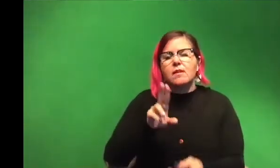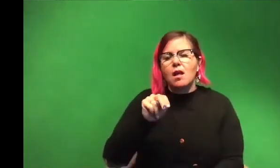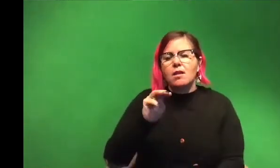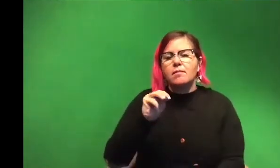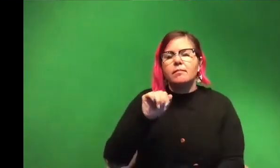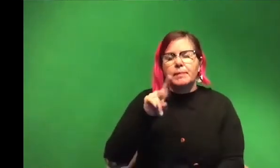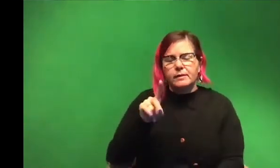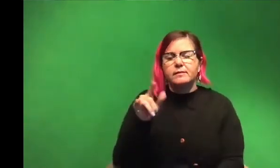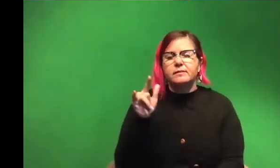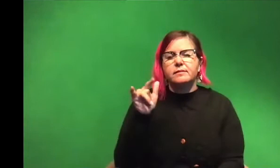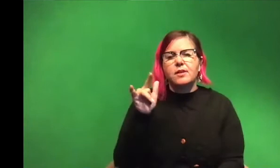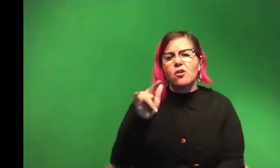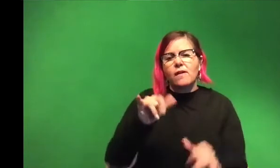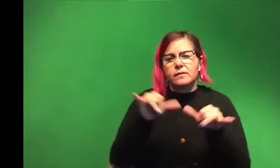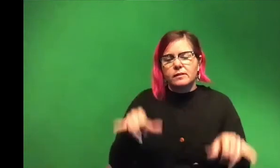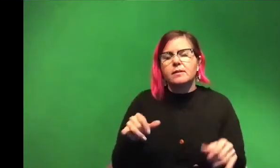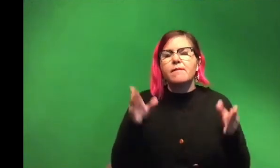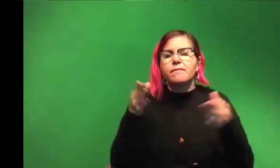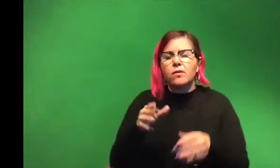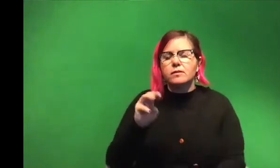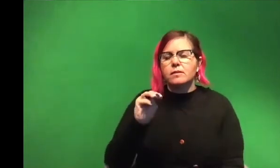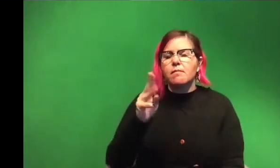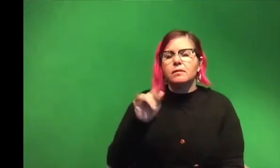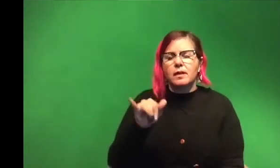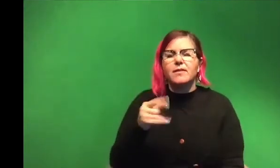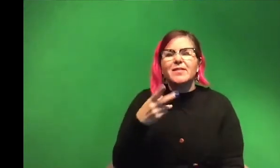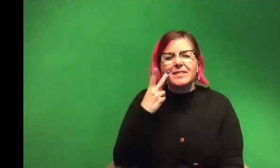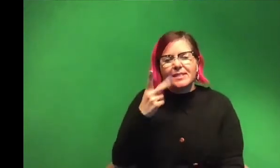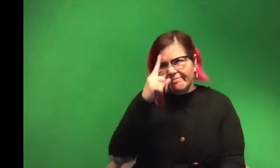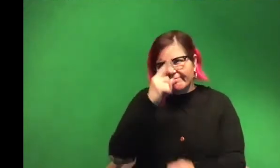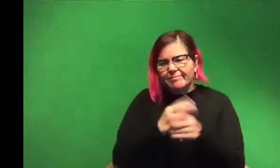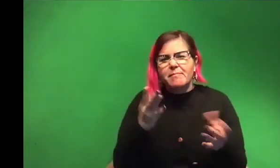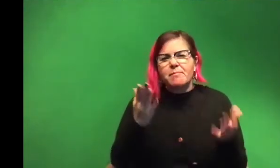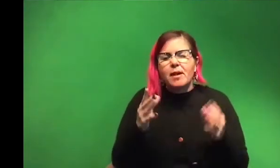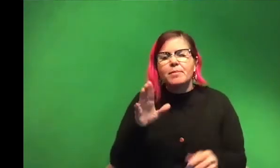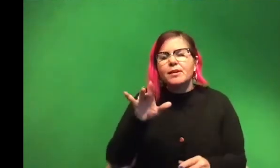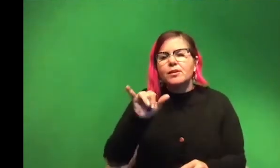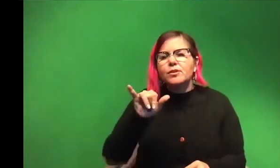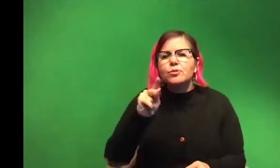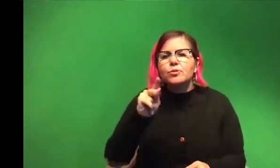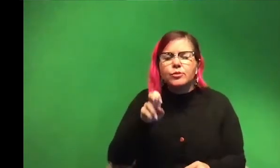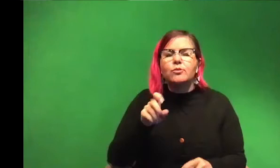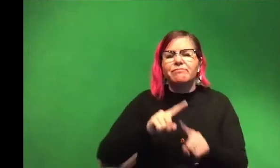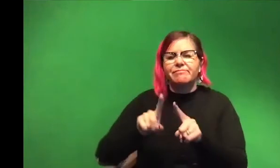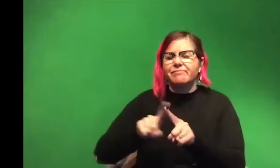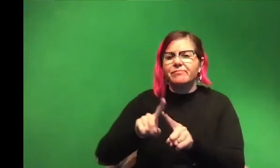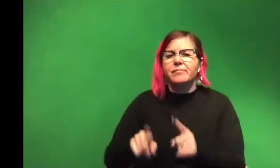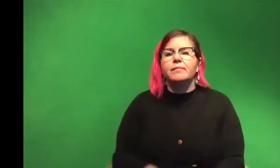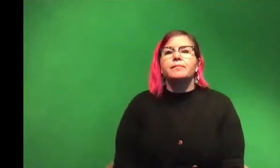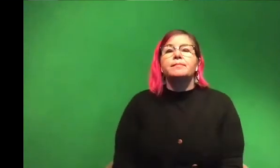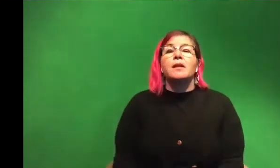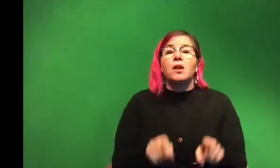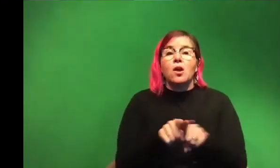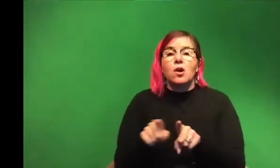primarily focus on multi-rotors, so the ones that you guys have seen probably on YouTube and like all sorts of other places. And then we also